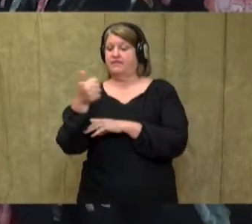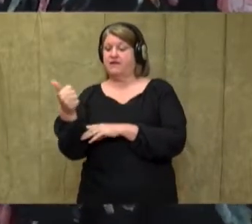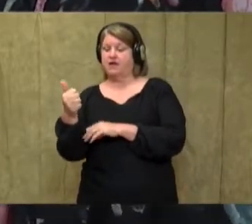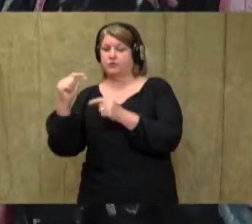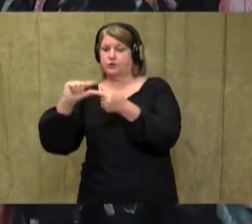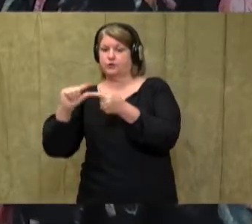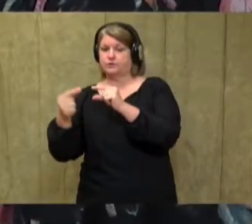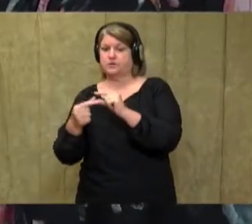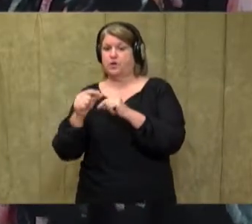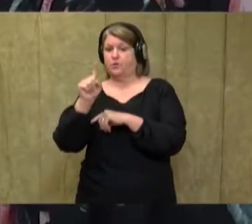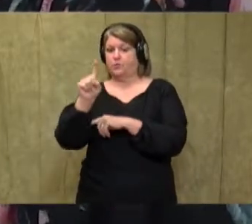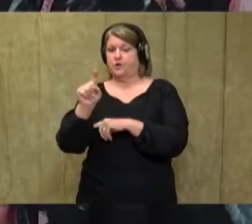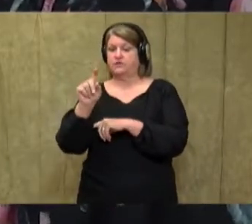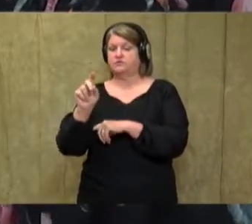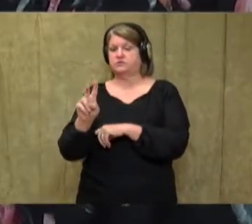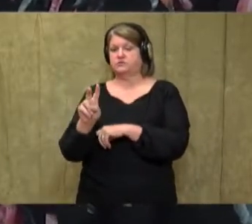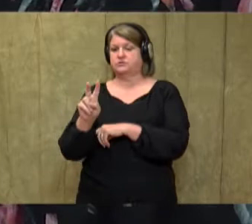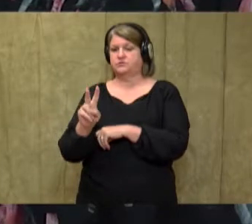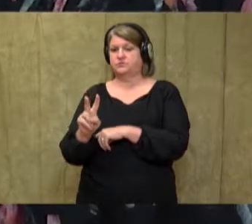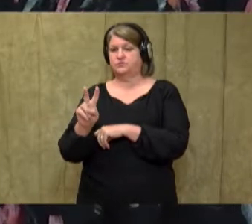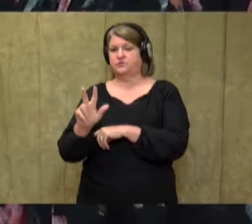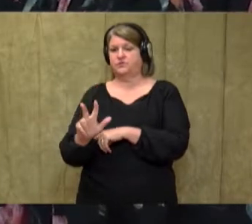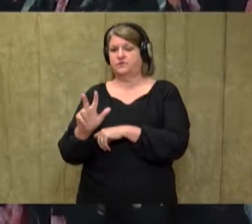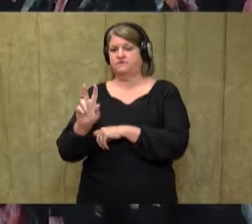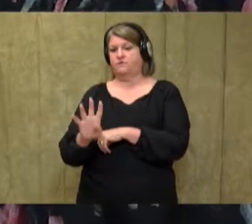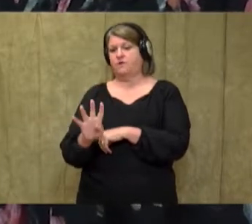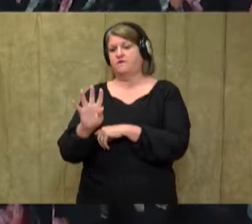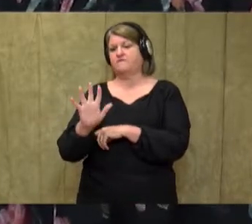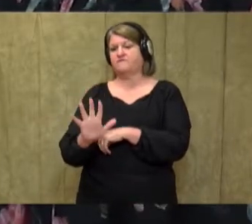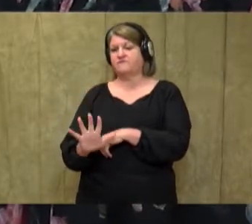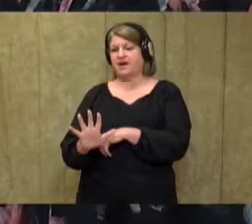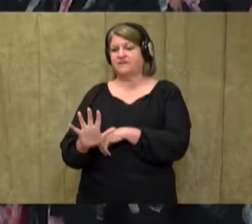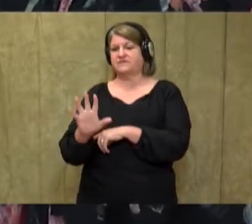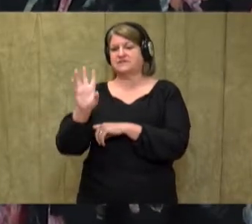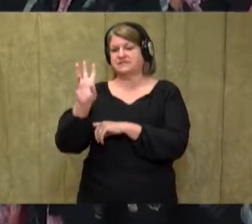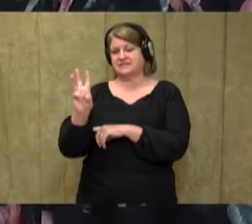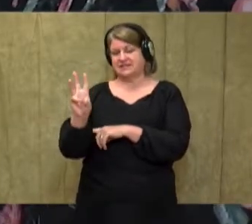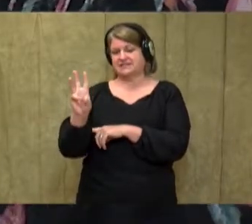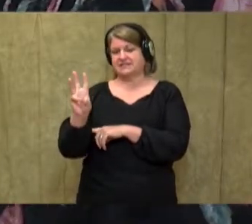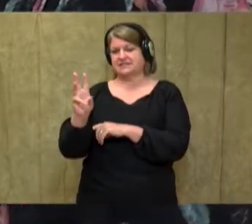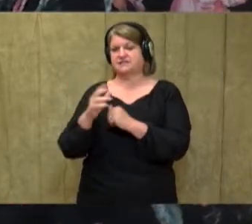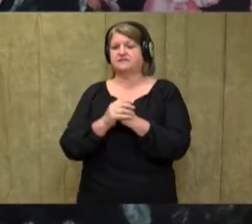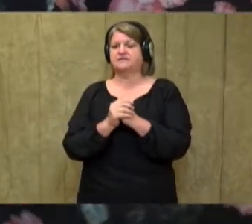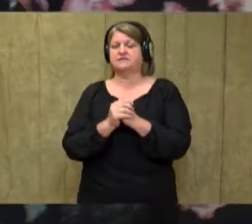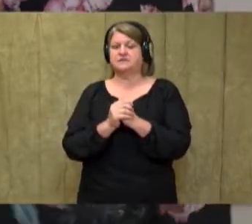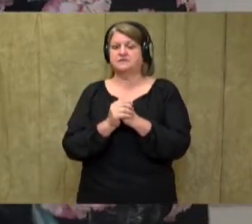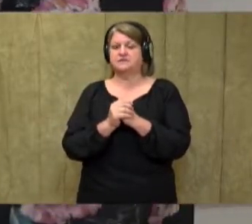them. 1, 2, 3, 4, 5, 6.